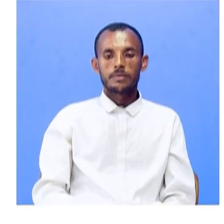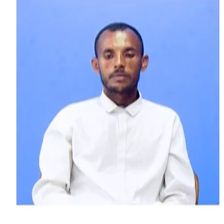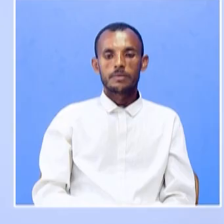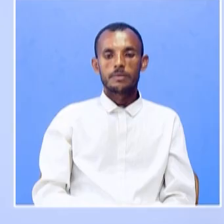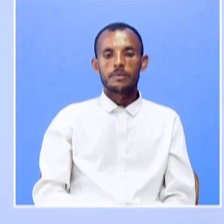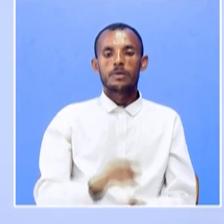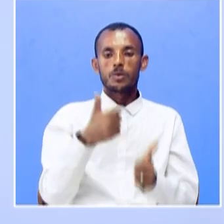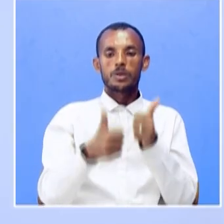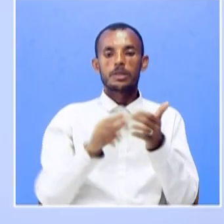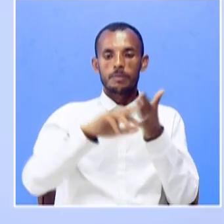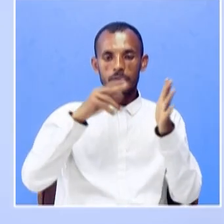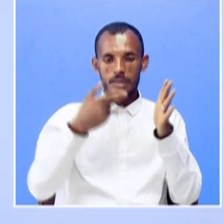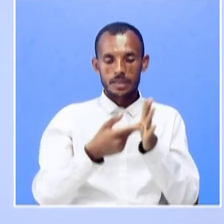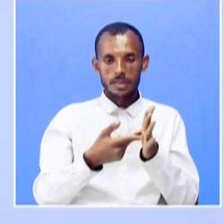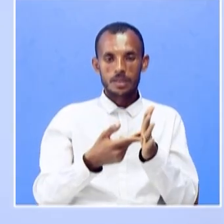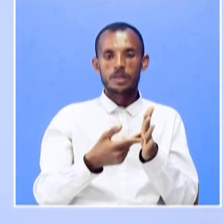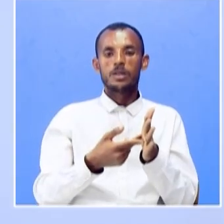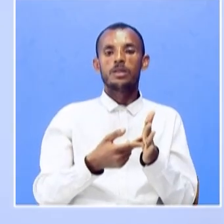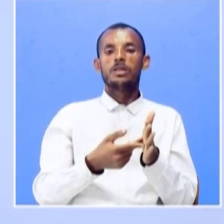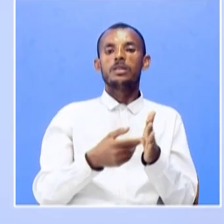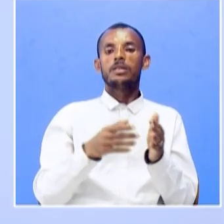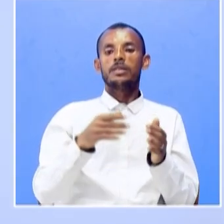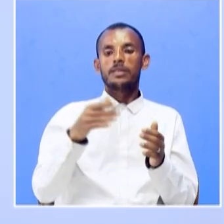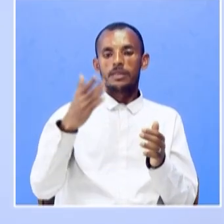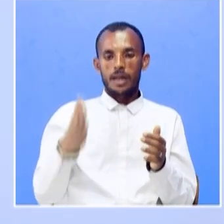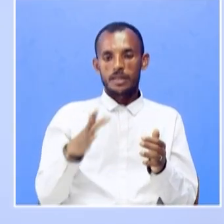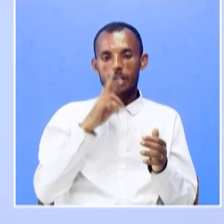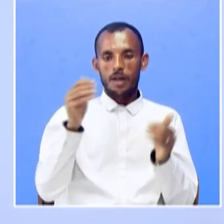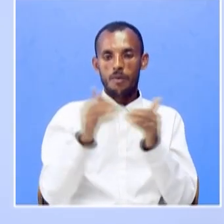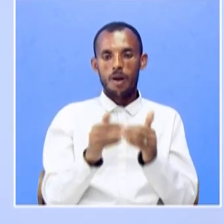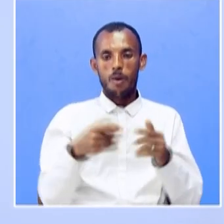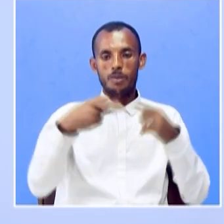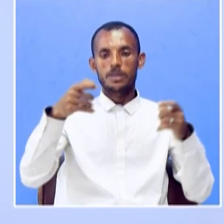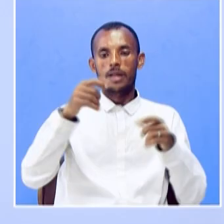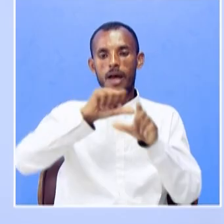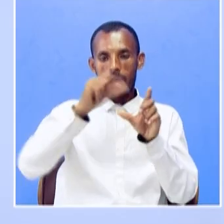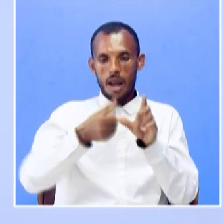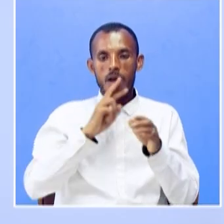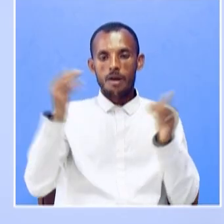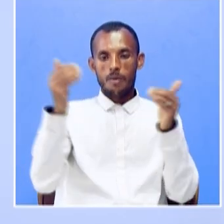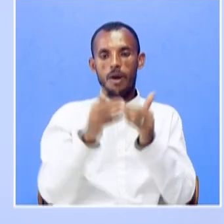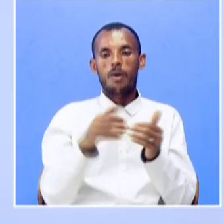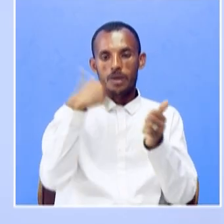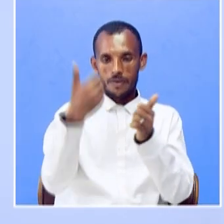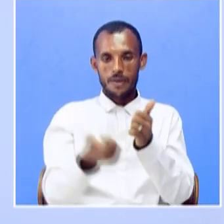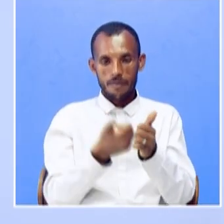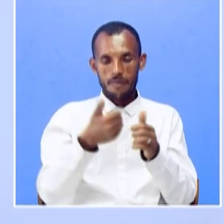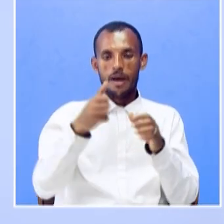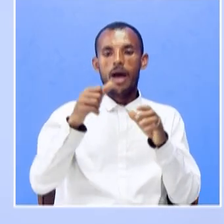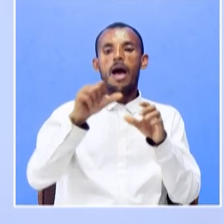which means opposite sides are equal, opposite angles are equal, consecutive angles are